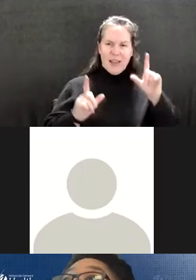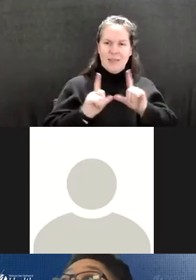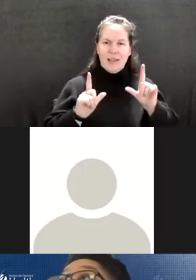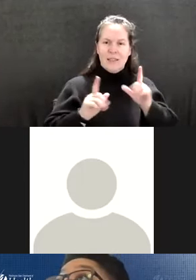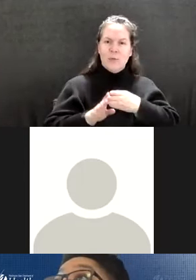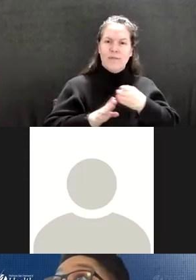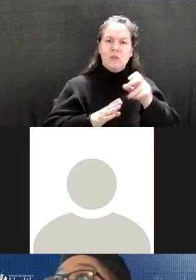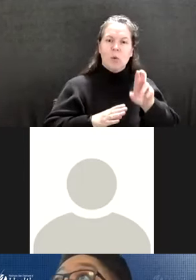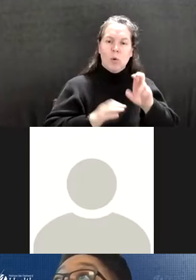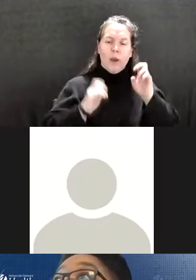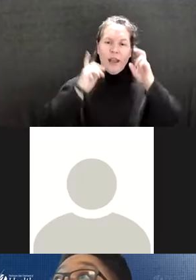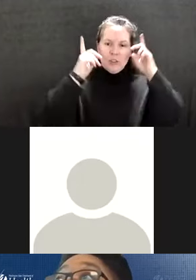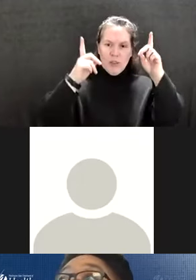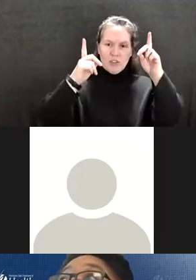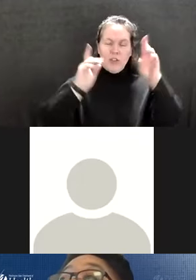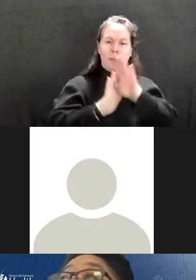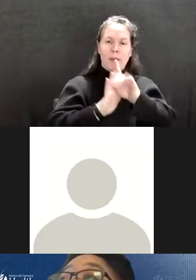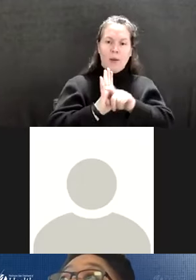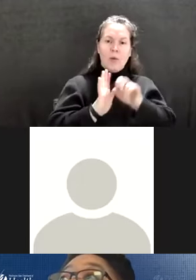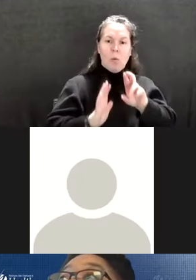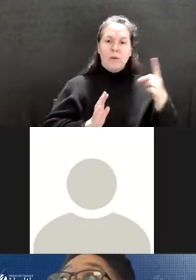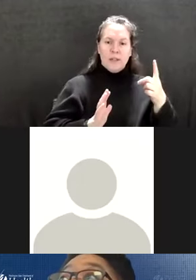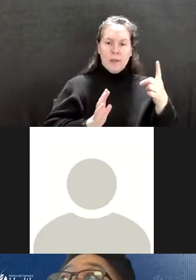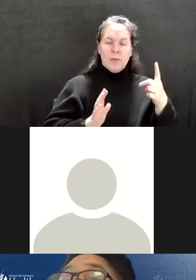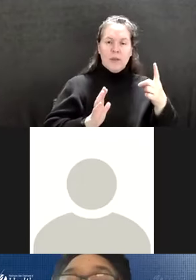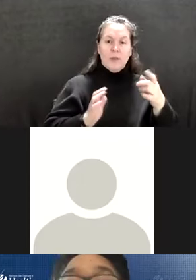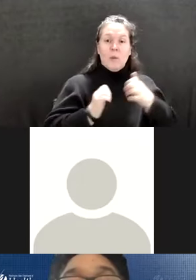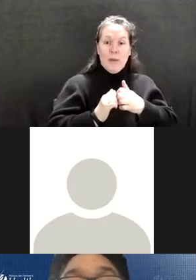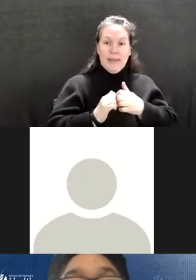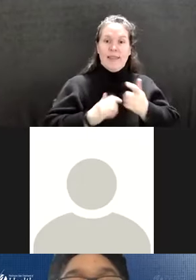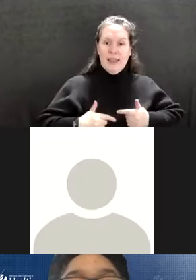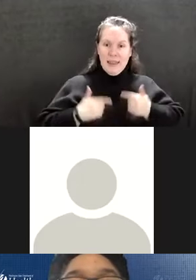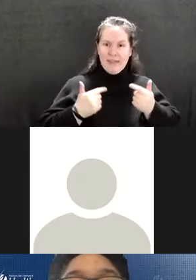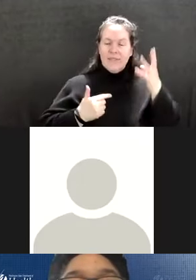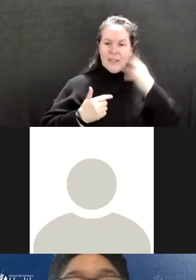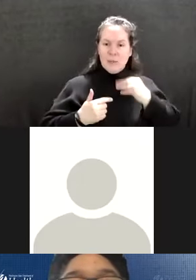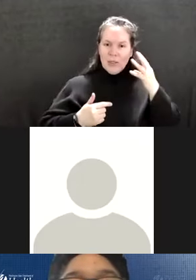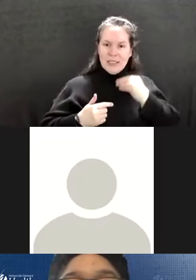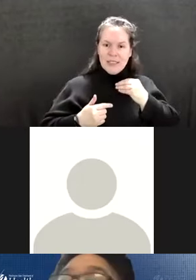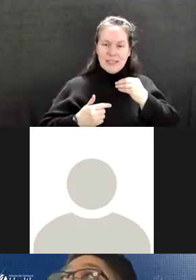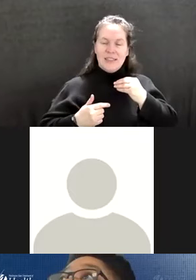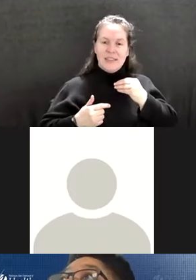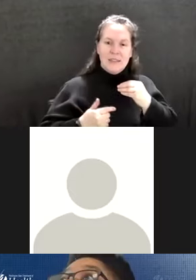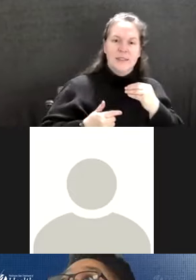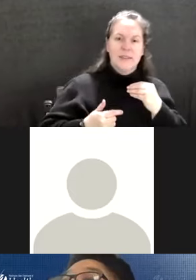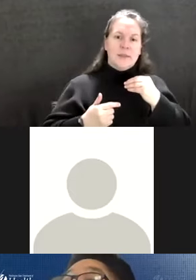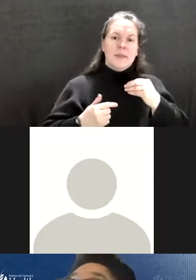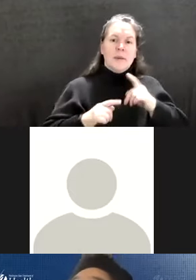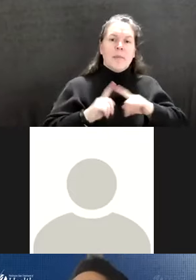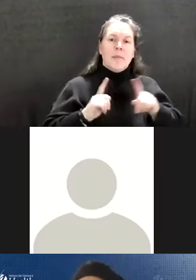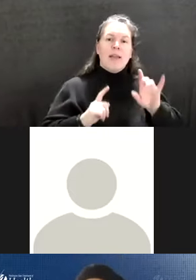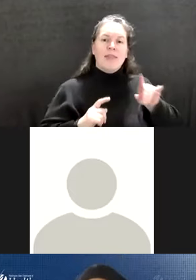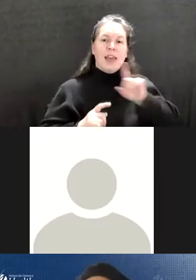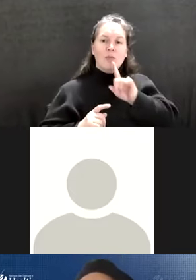professional or educational background or someone with lived experience. But that